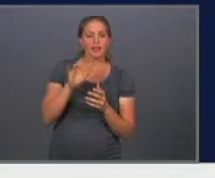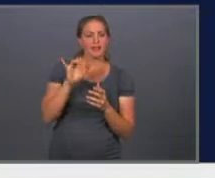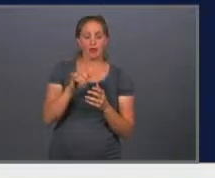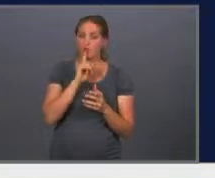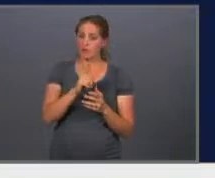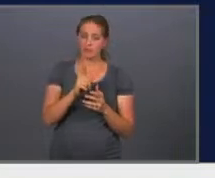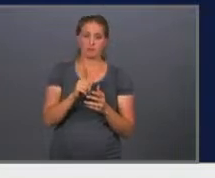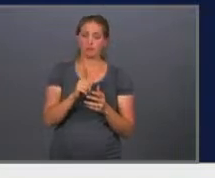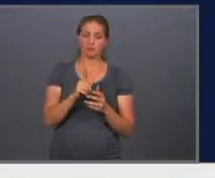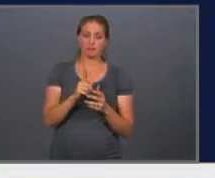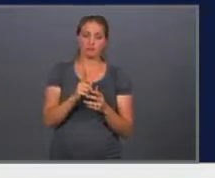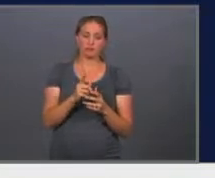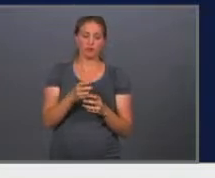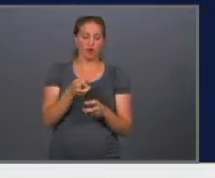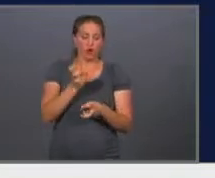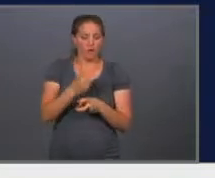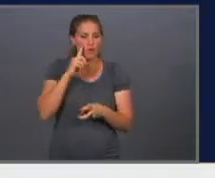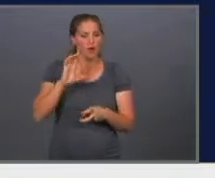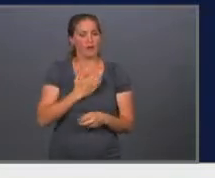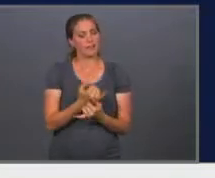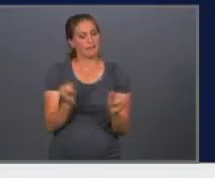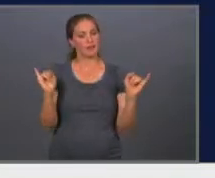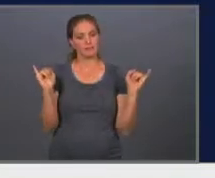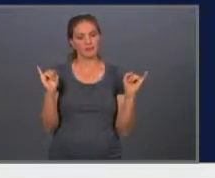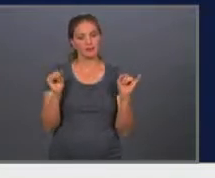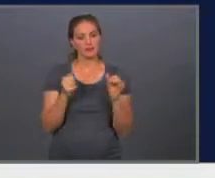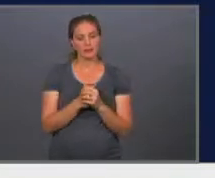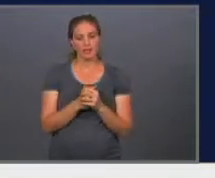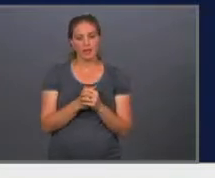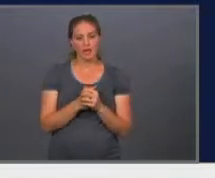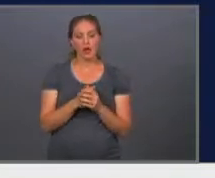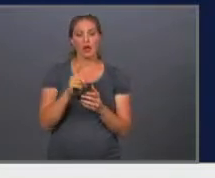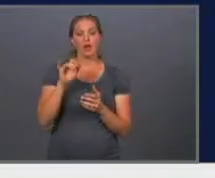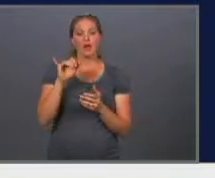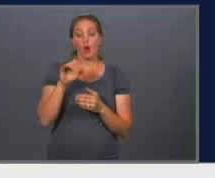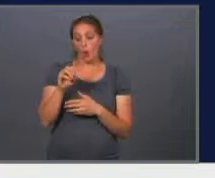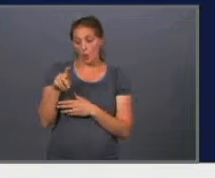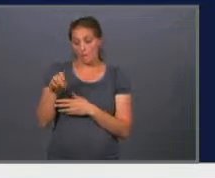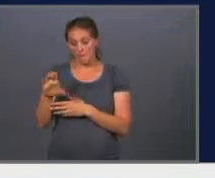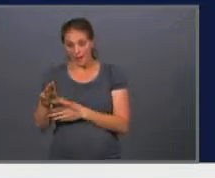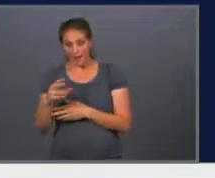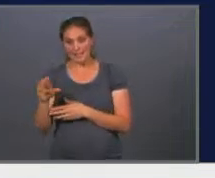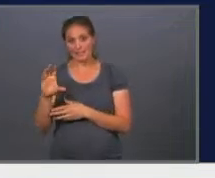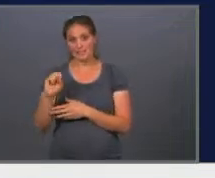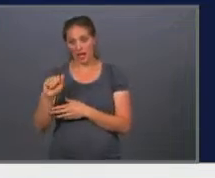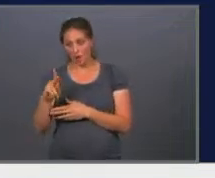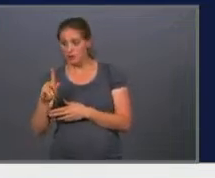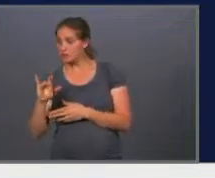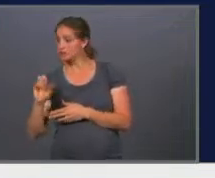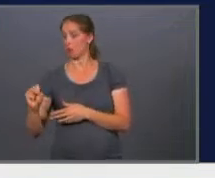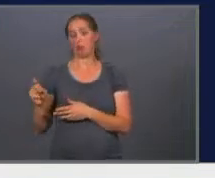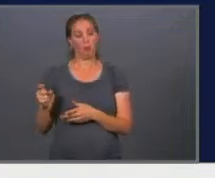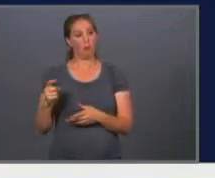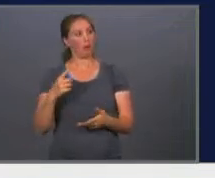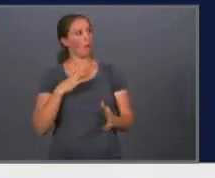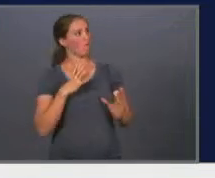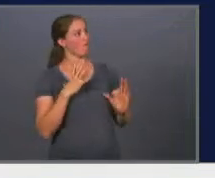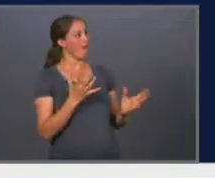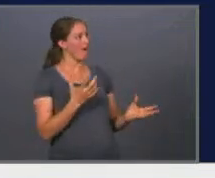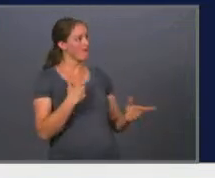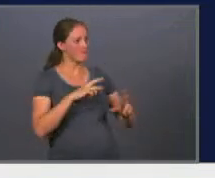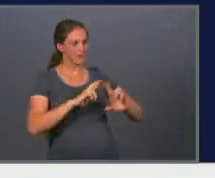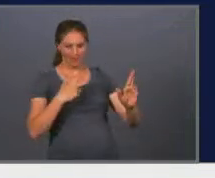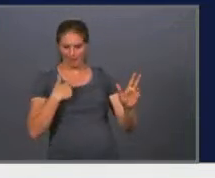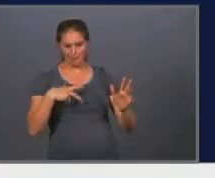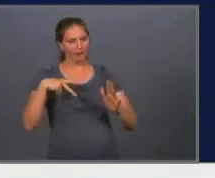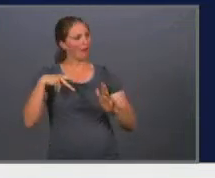independence. That has given enormous amount of leverage to OPEC and the Saudis to be able to say, you know what, we're gonna cut production because we want